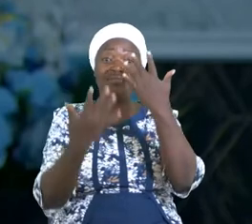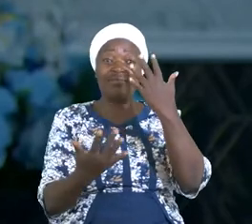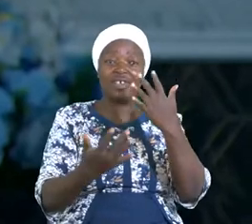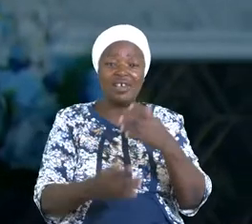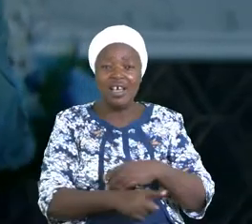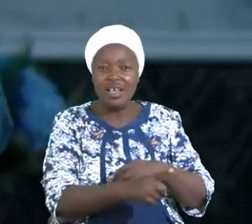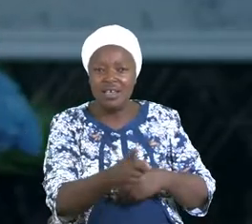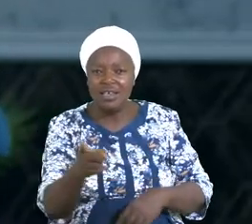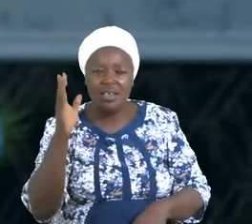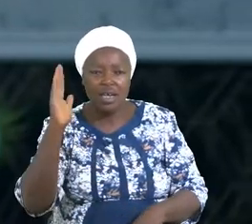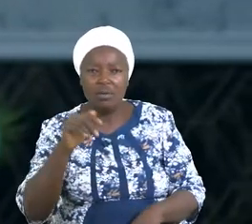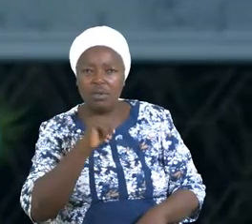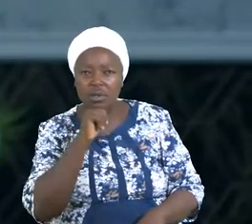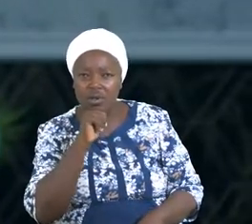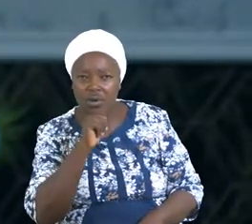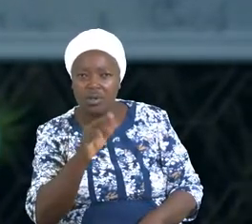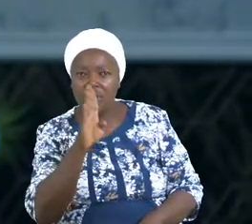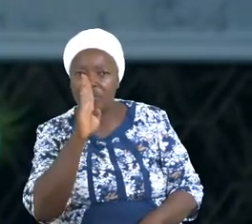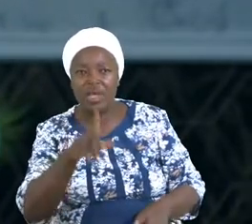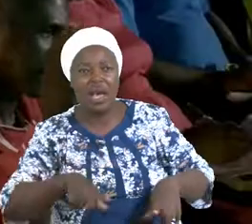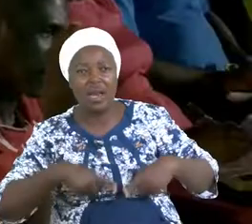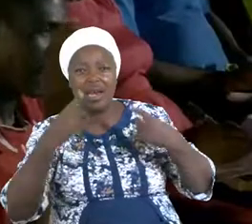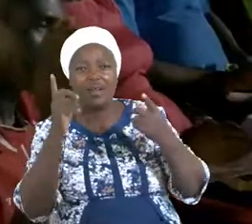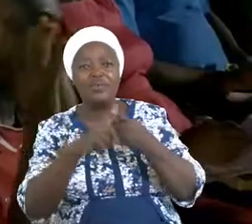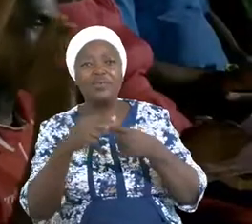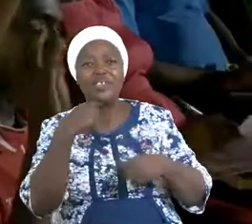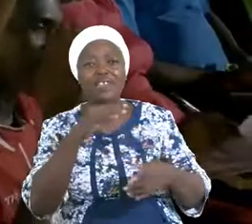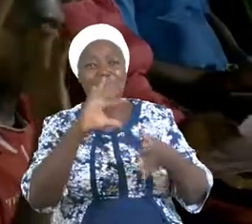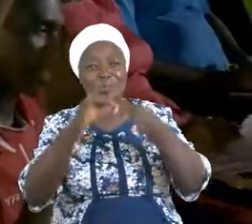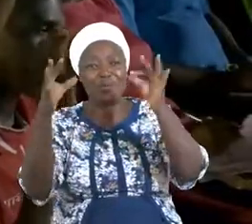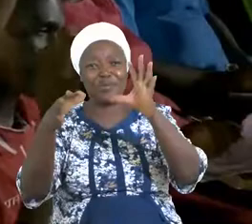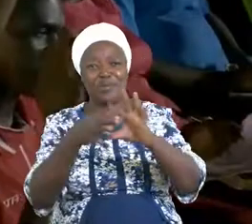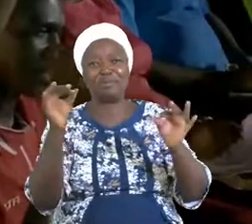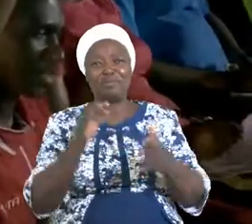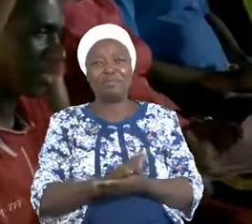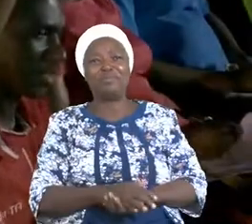not be alive to tell the story.